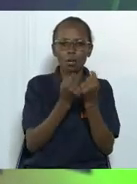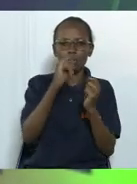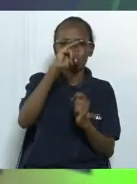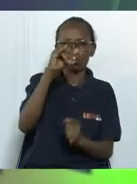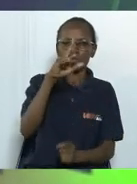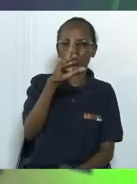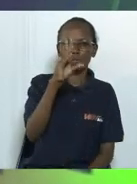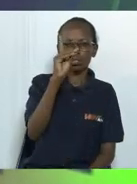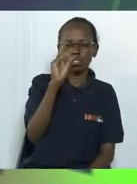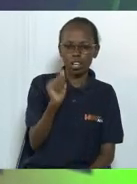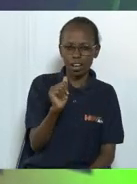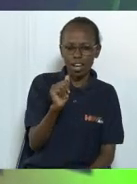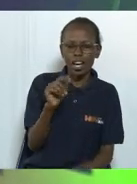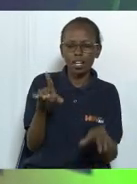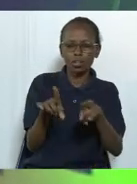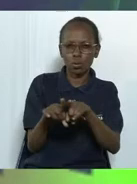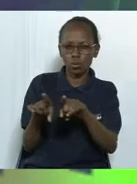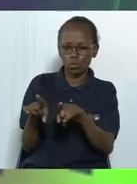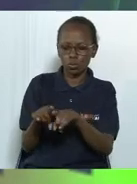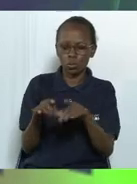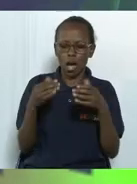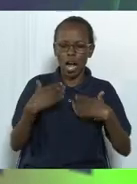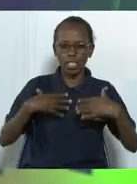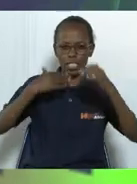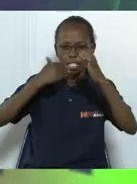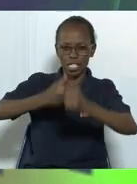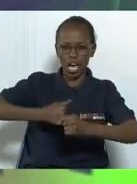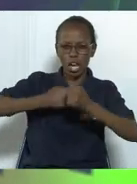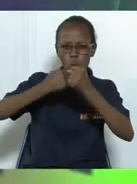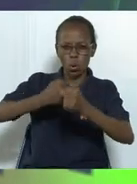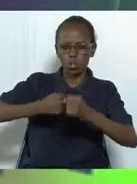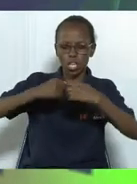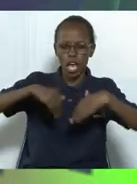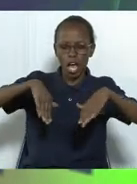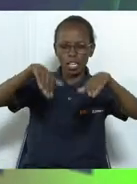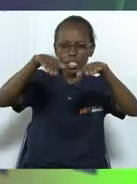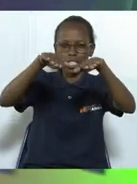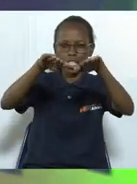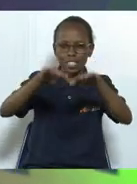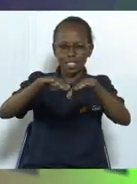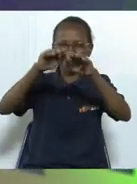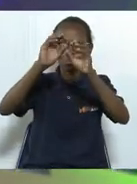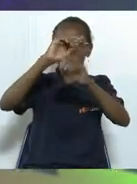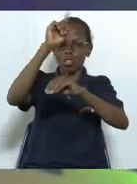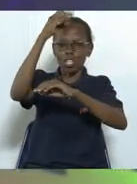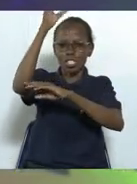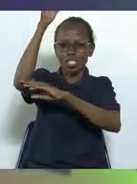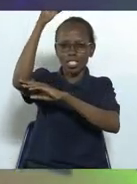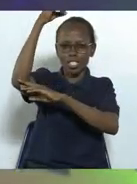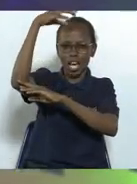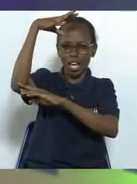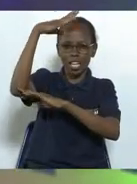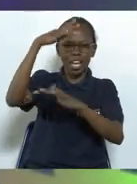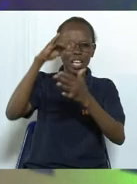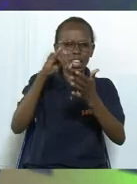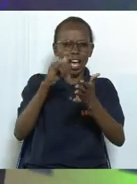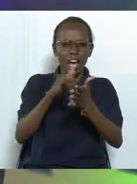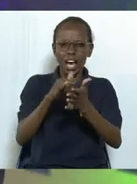had actually set up chariots and dedicated them to the sun. That was really